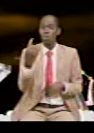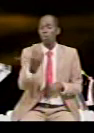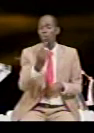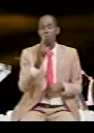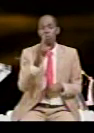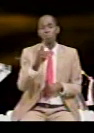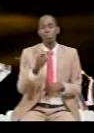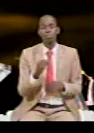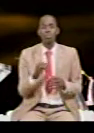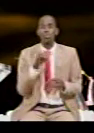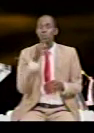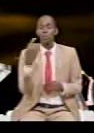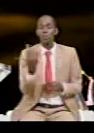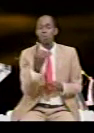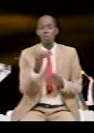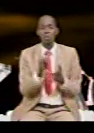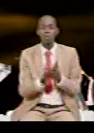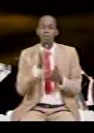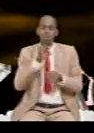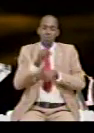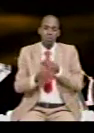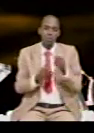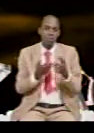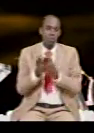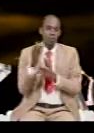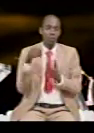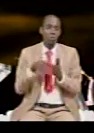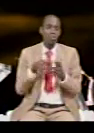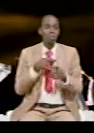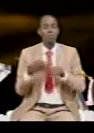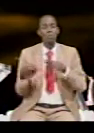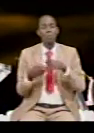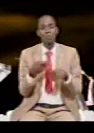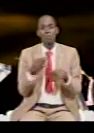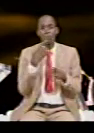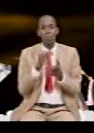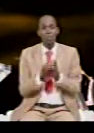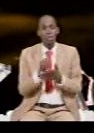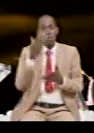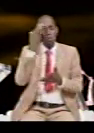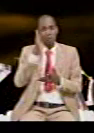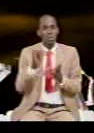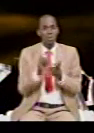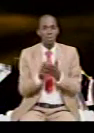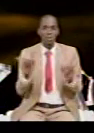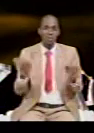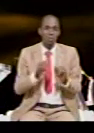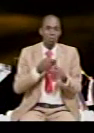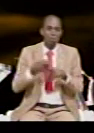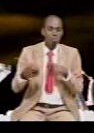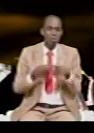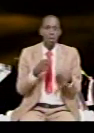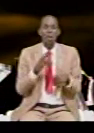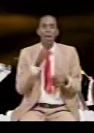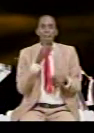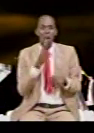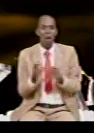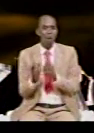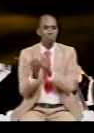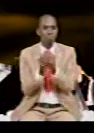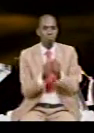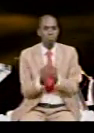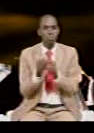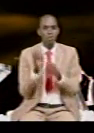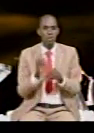You are not the only one going through all those things. He says, "Knowing that the same affliction are accomplished